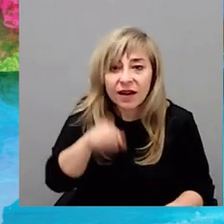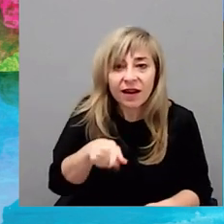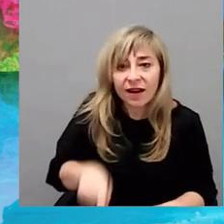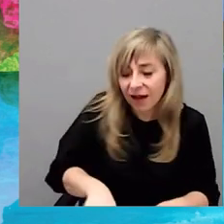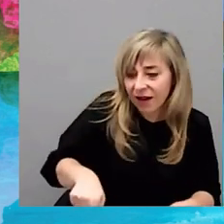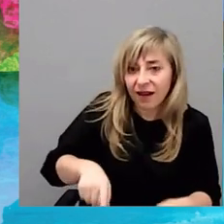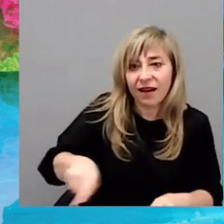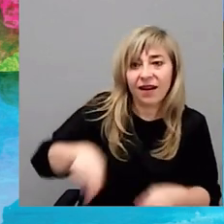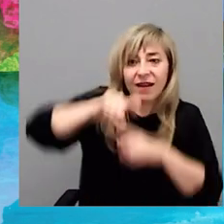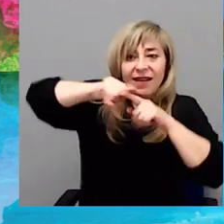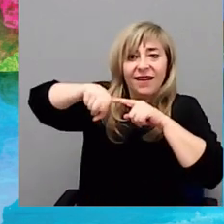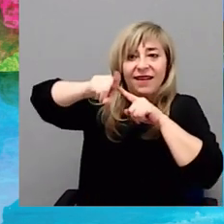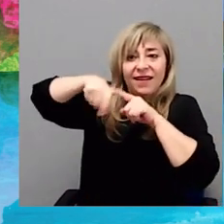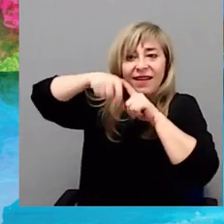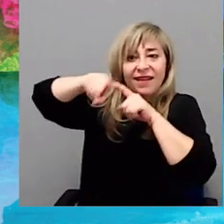computer.